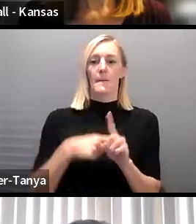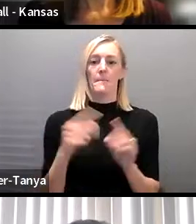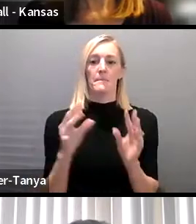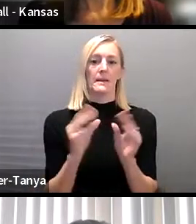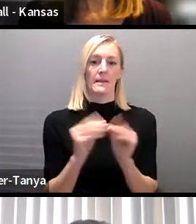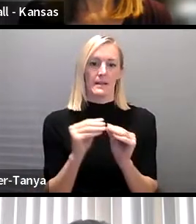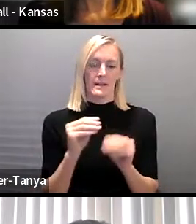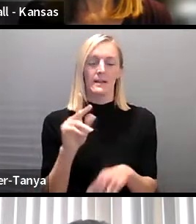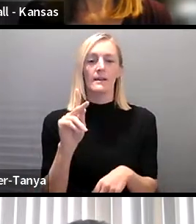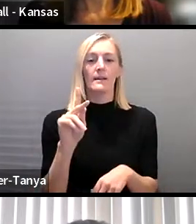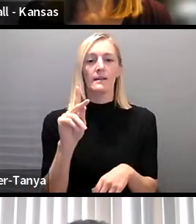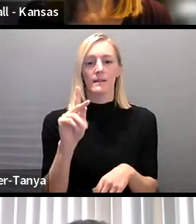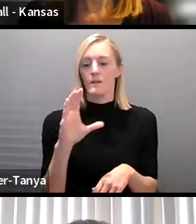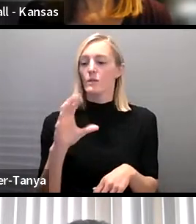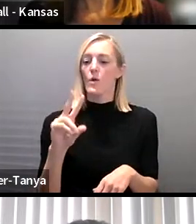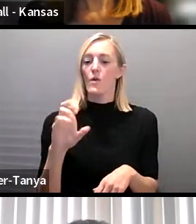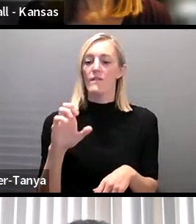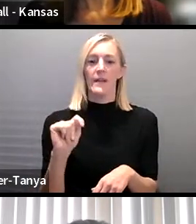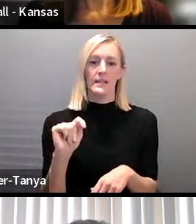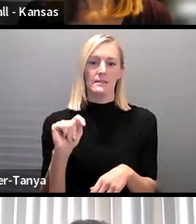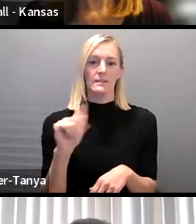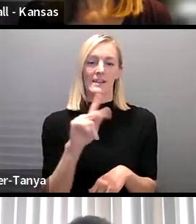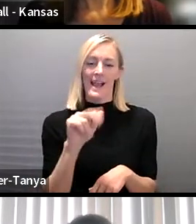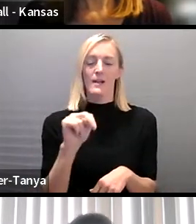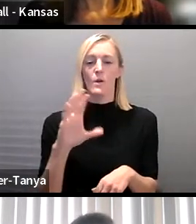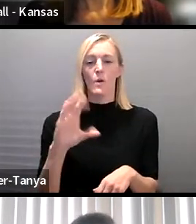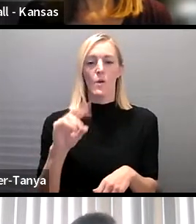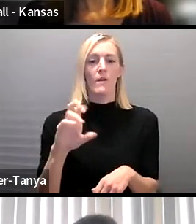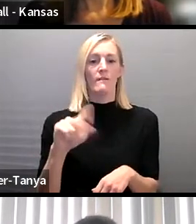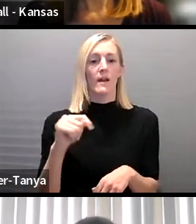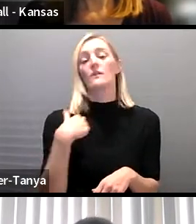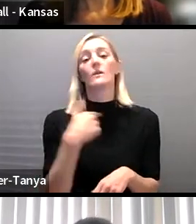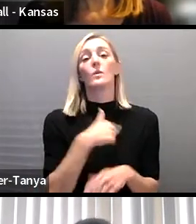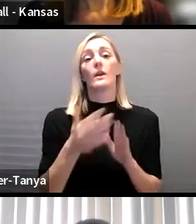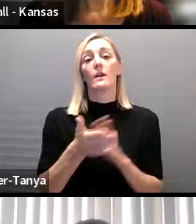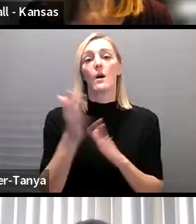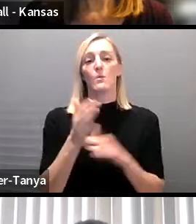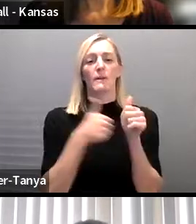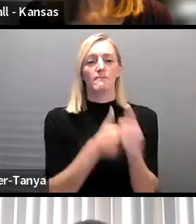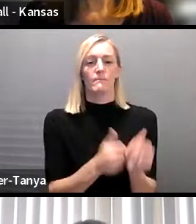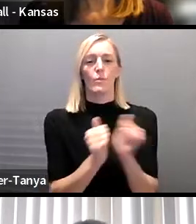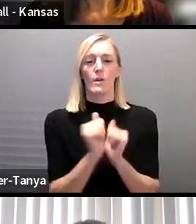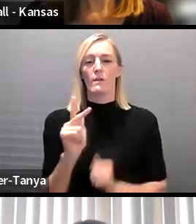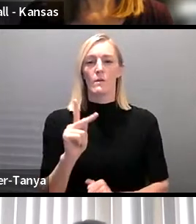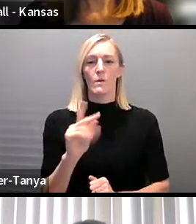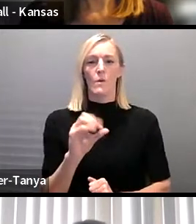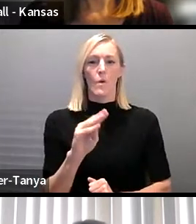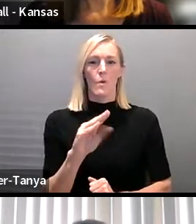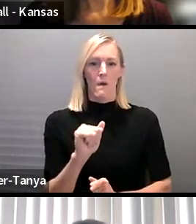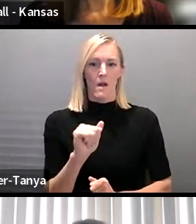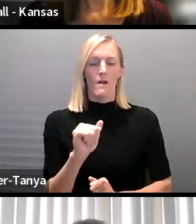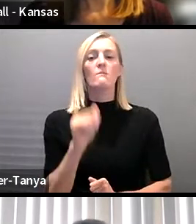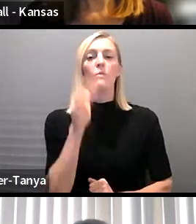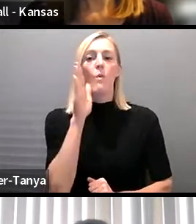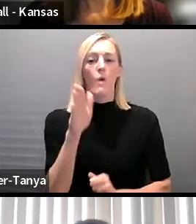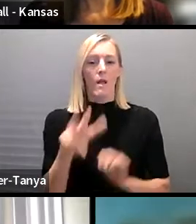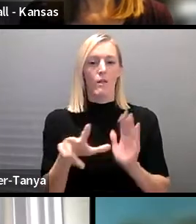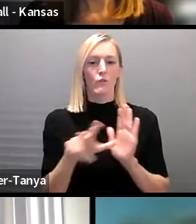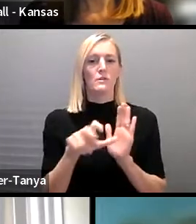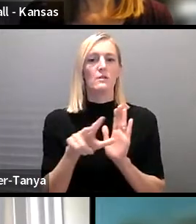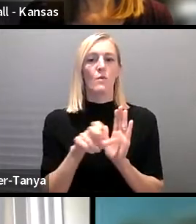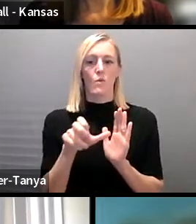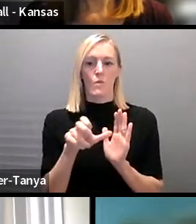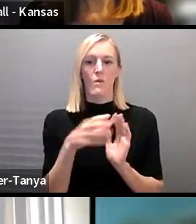COVID Vaccine Equity Task Force. We operate in compliance with the Kansas Open Meetings Act. This meeting is being recorded and live streamed